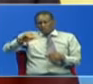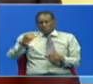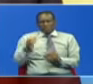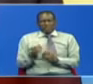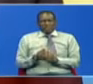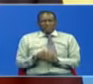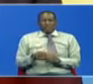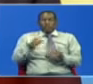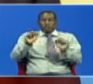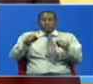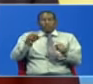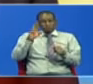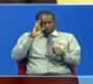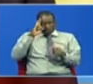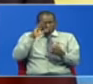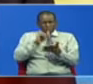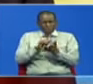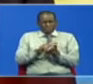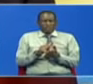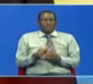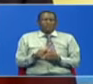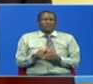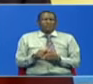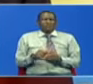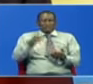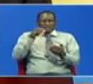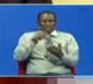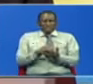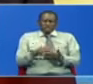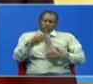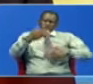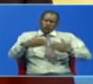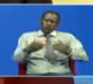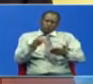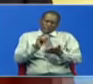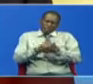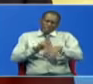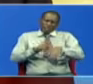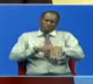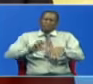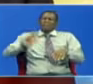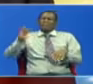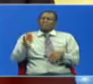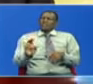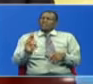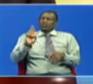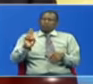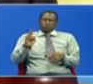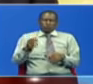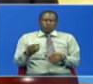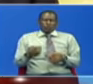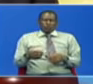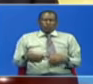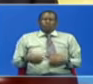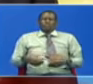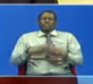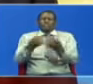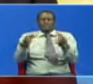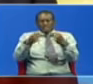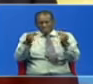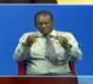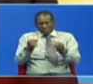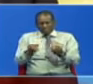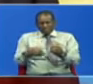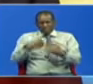you will recall that, again, almost at that time when the president was making that statement, following